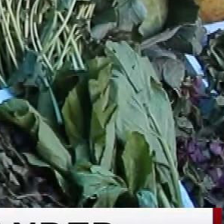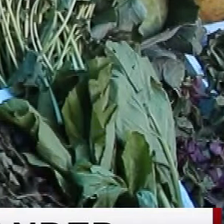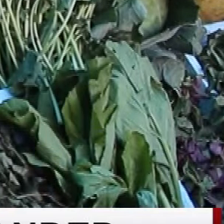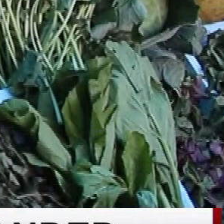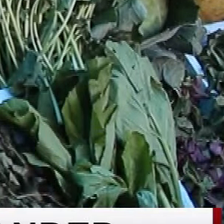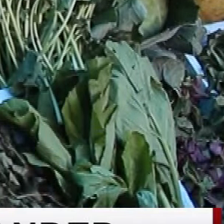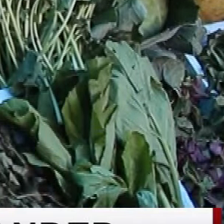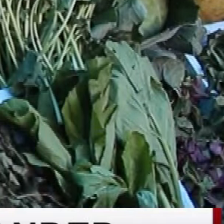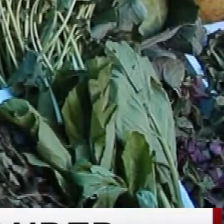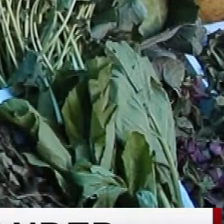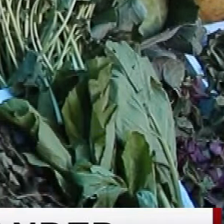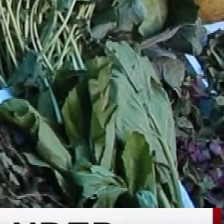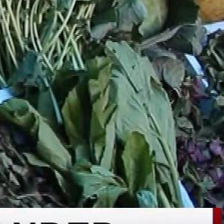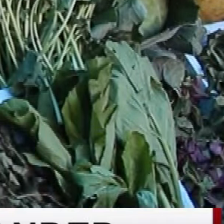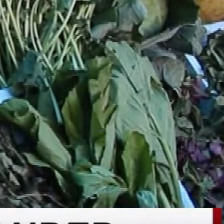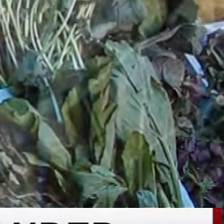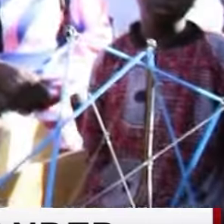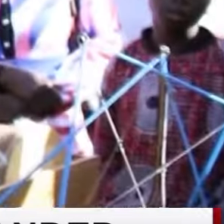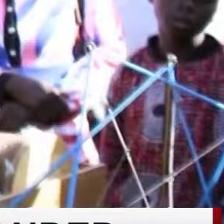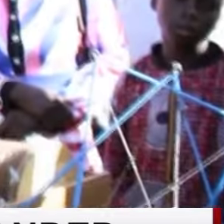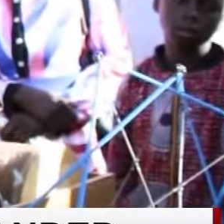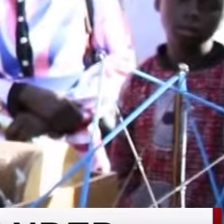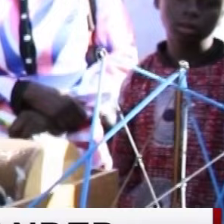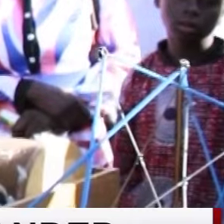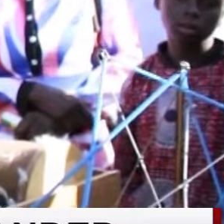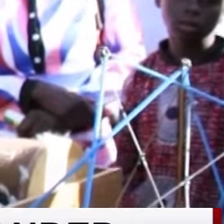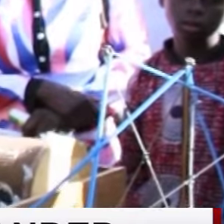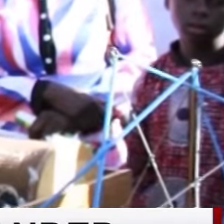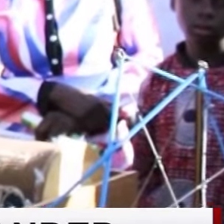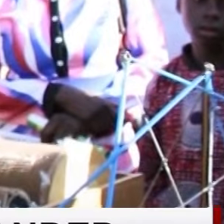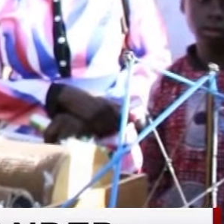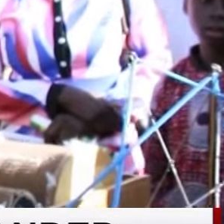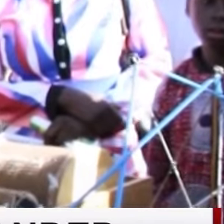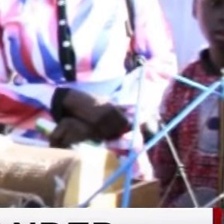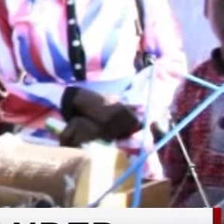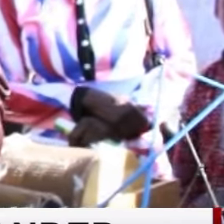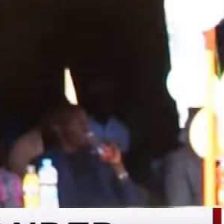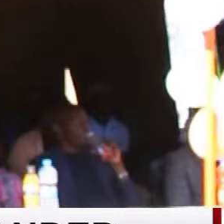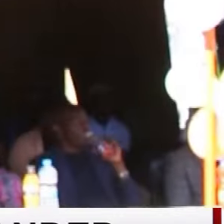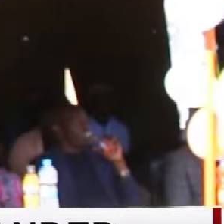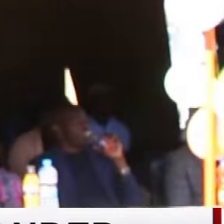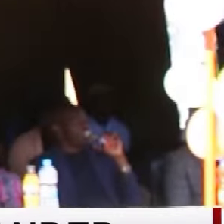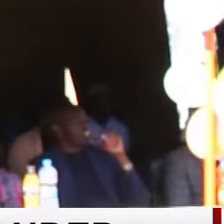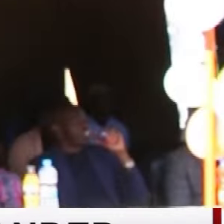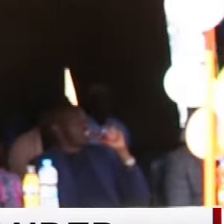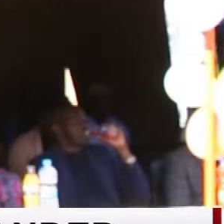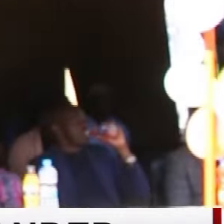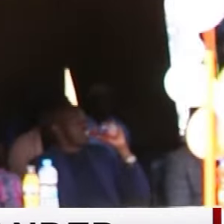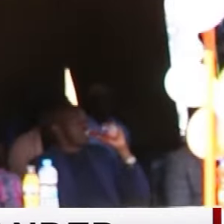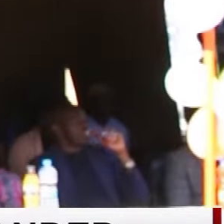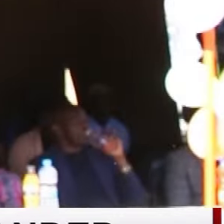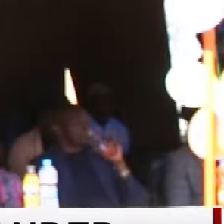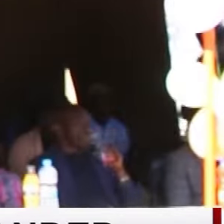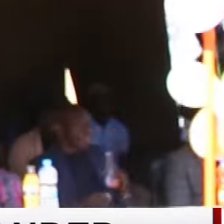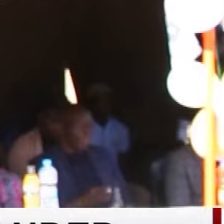has encouraged farmers to access the latest information on agricultural production. Farmers need access to